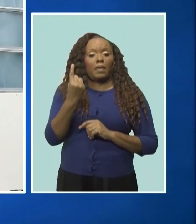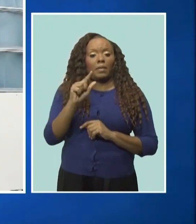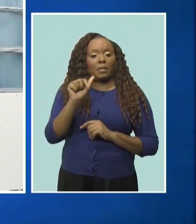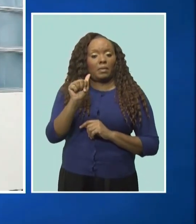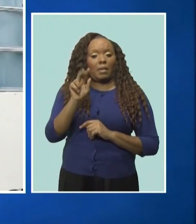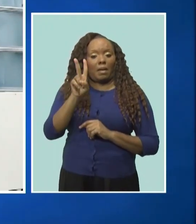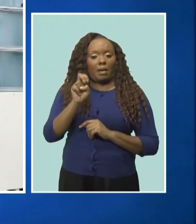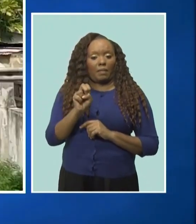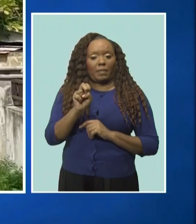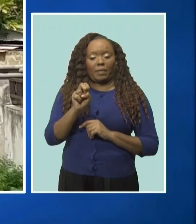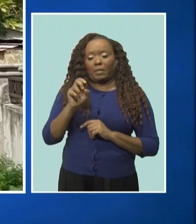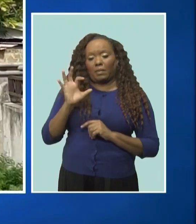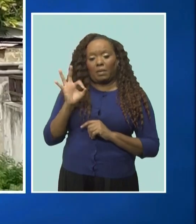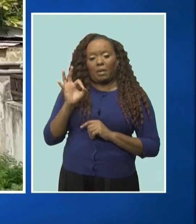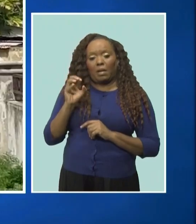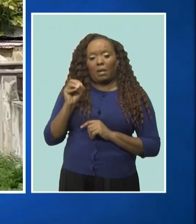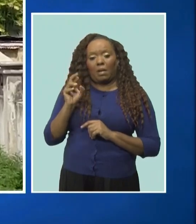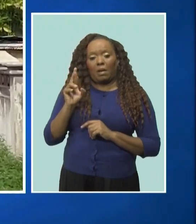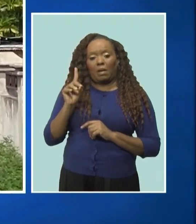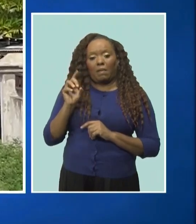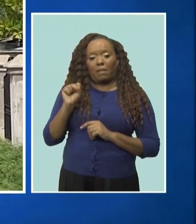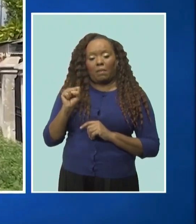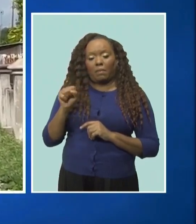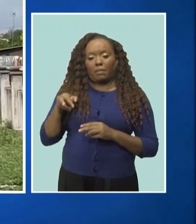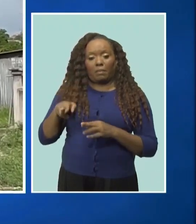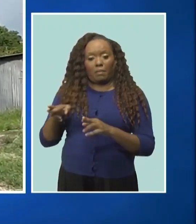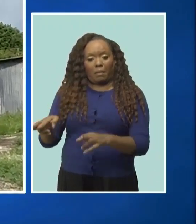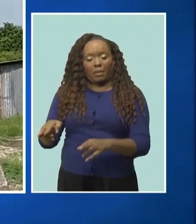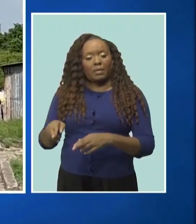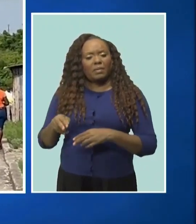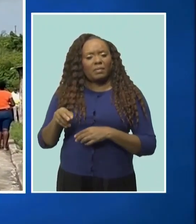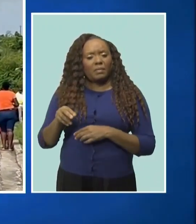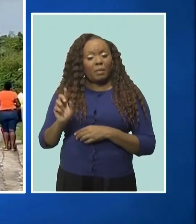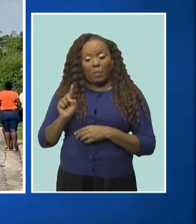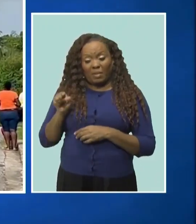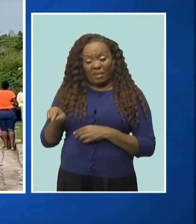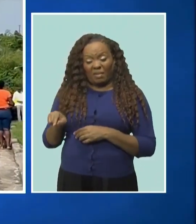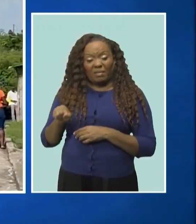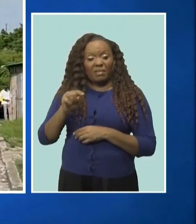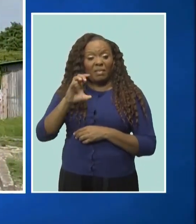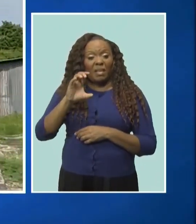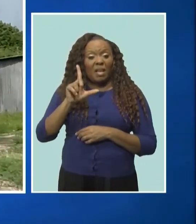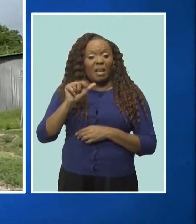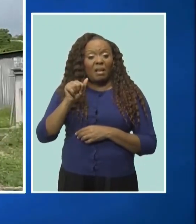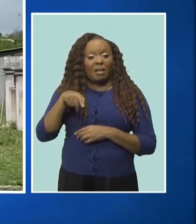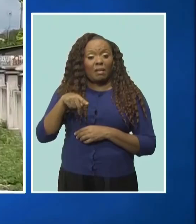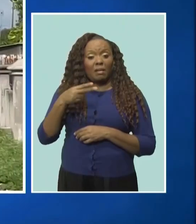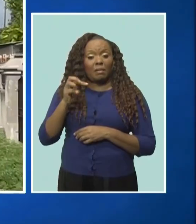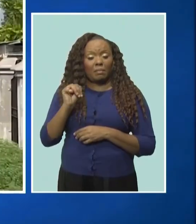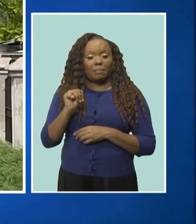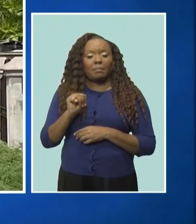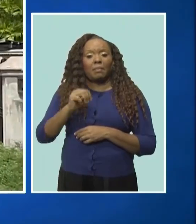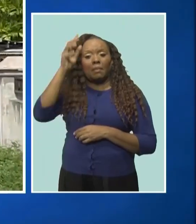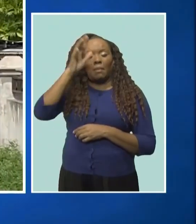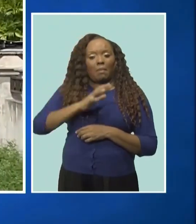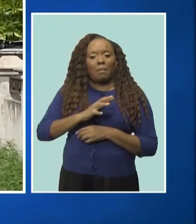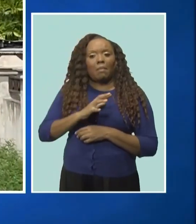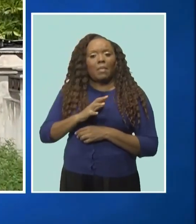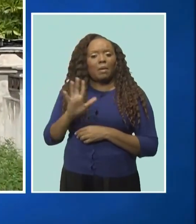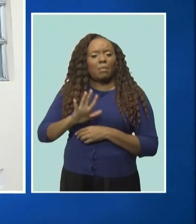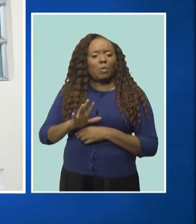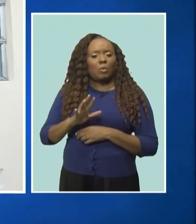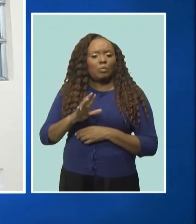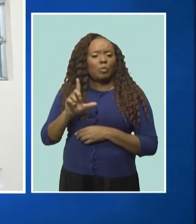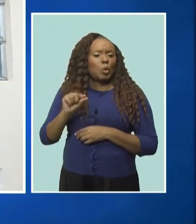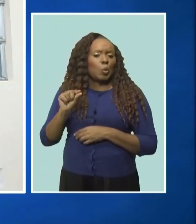Clapham, Christchurch. On arrival, we received information that a male victim in his late 20s was taken to the